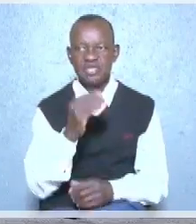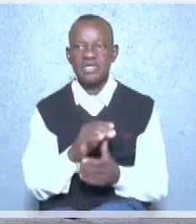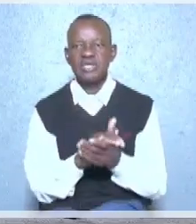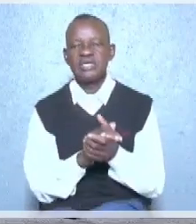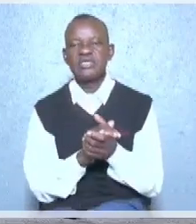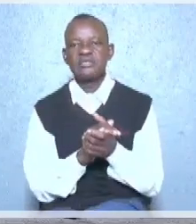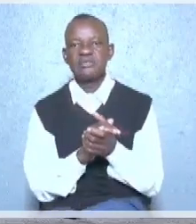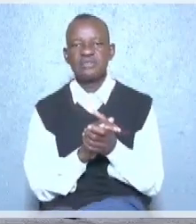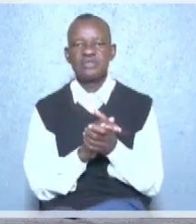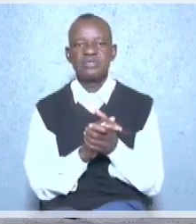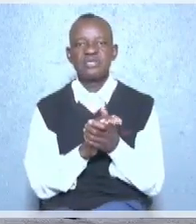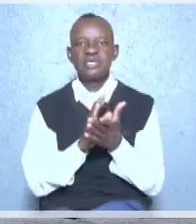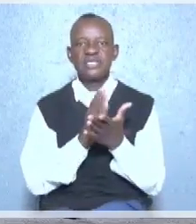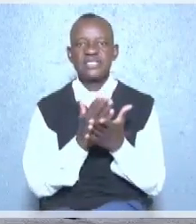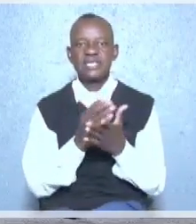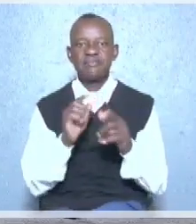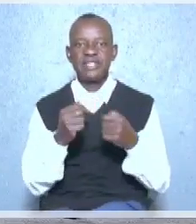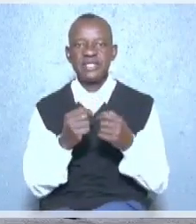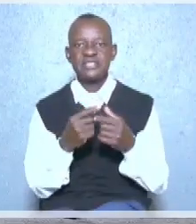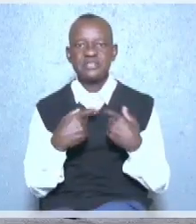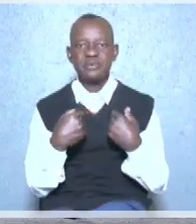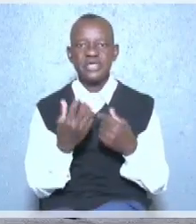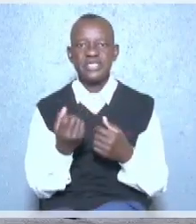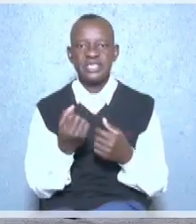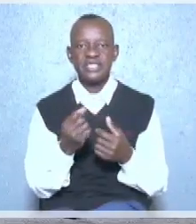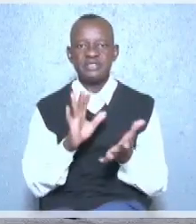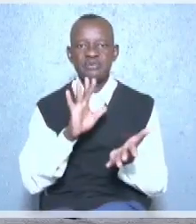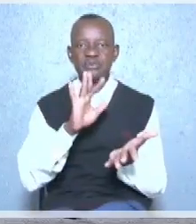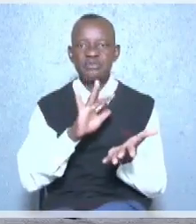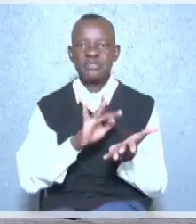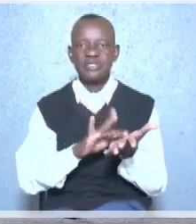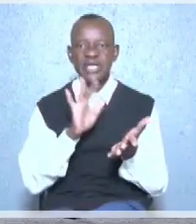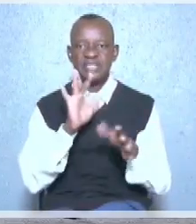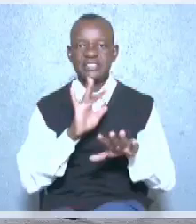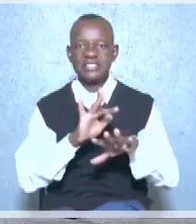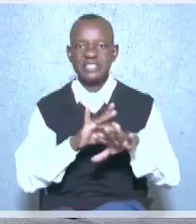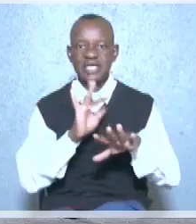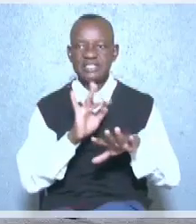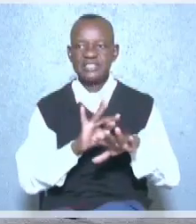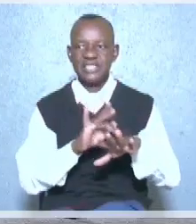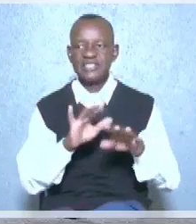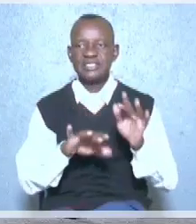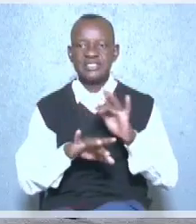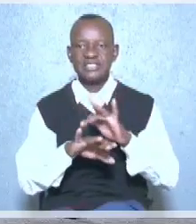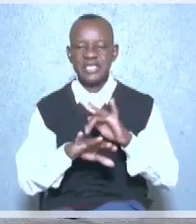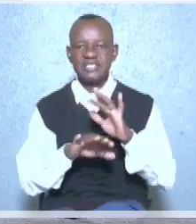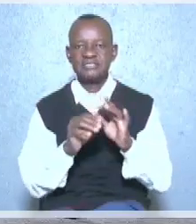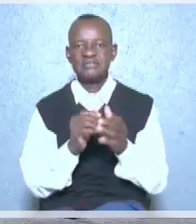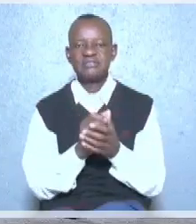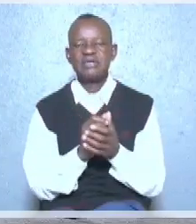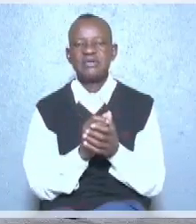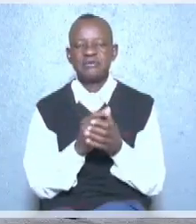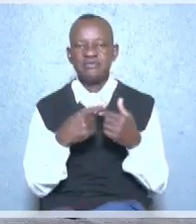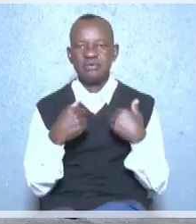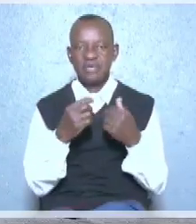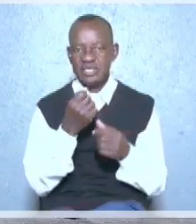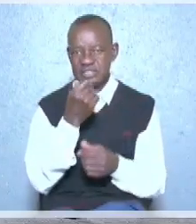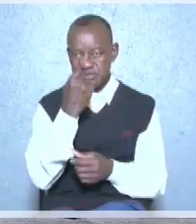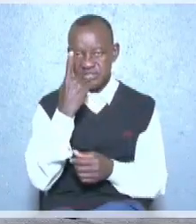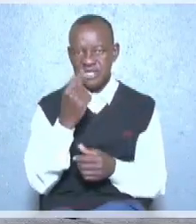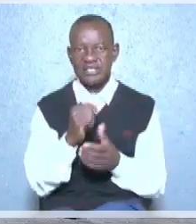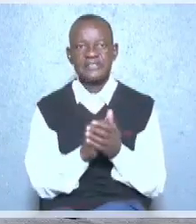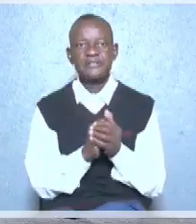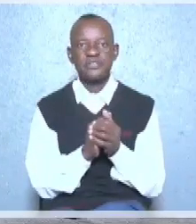You understand? So my point here is really to say Namibian stories by